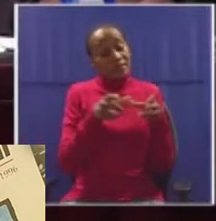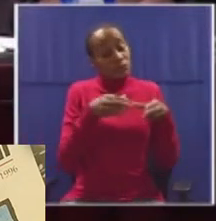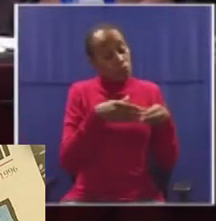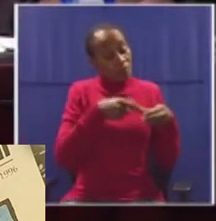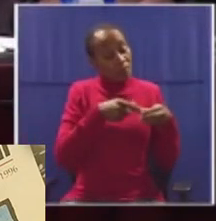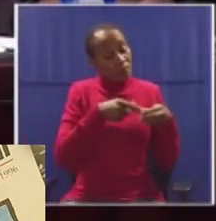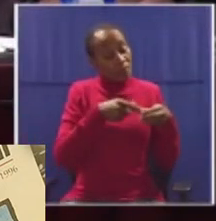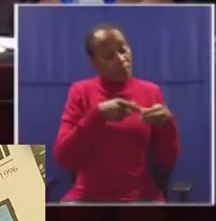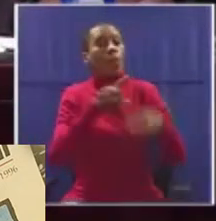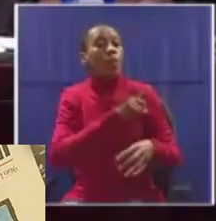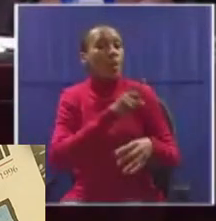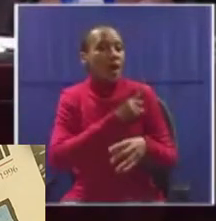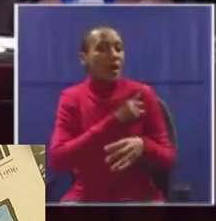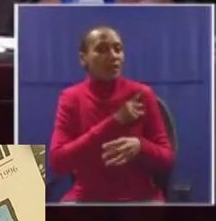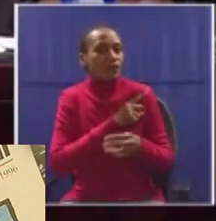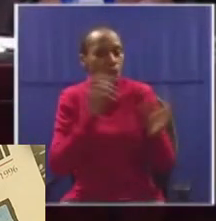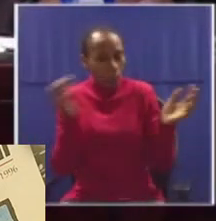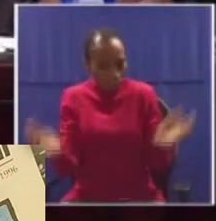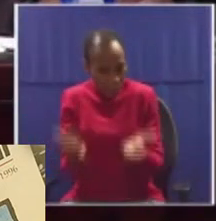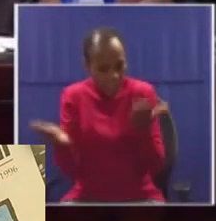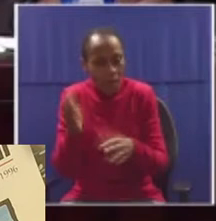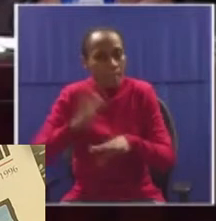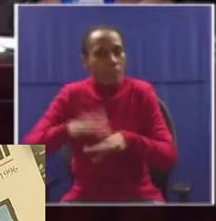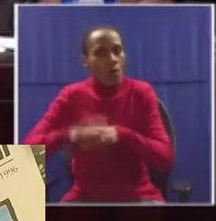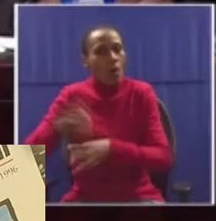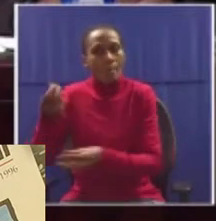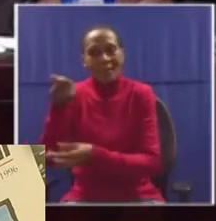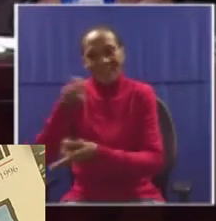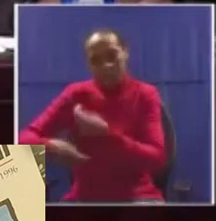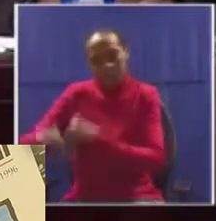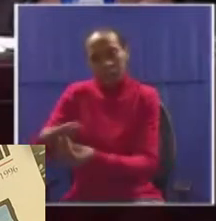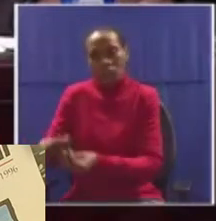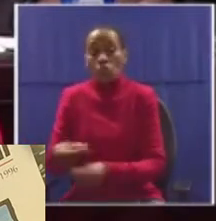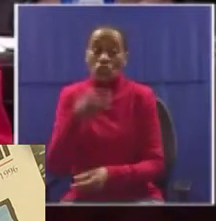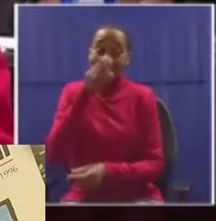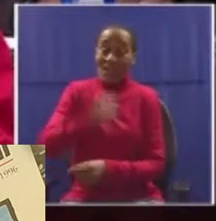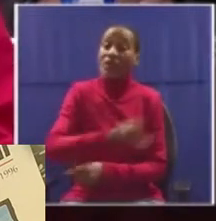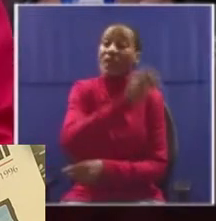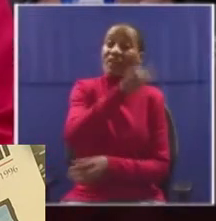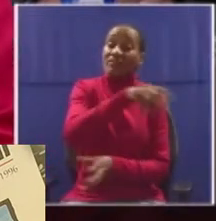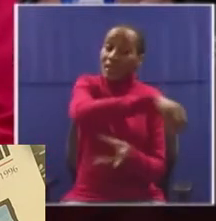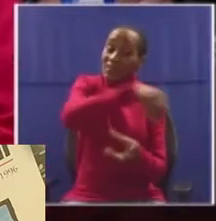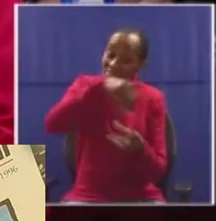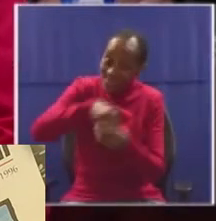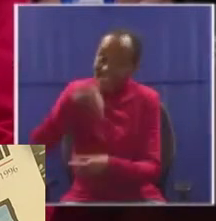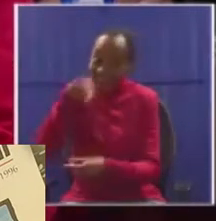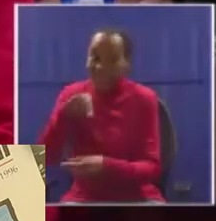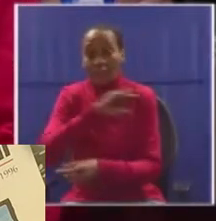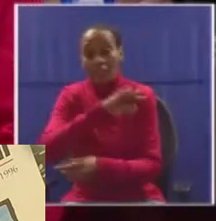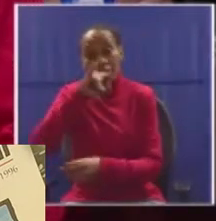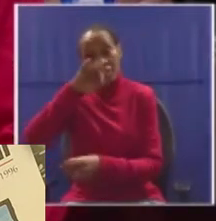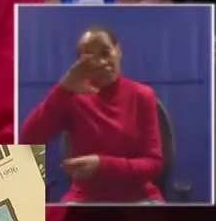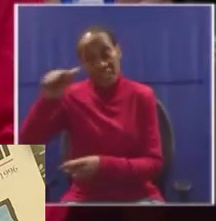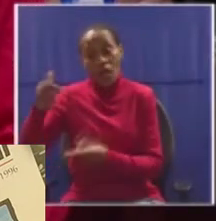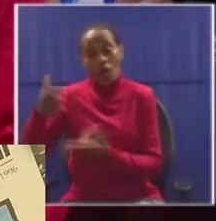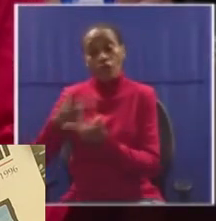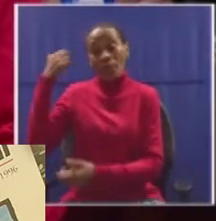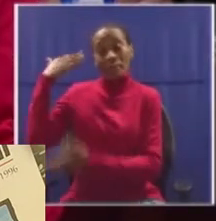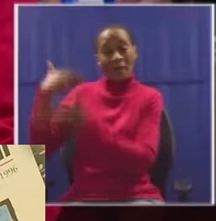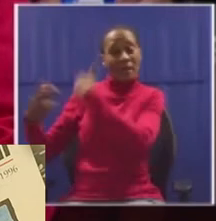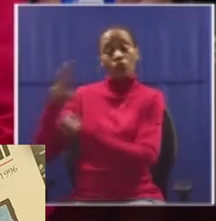laundering and terrorist financing Watchdog South Africa has been a member of the financial action task force since